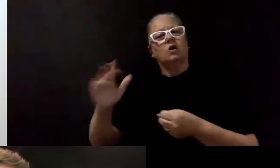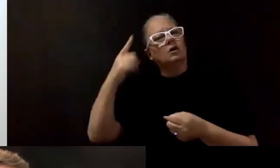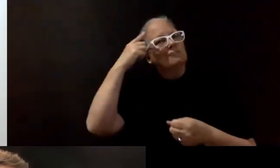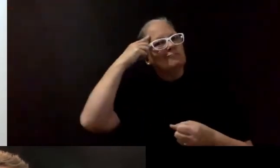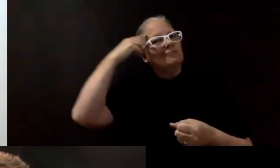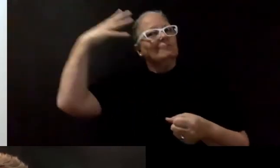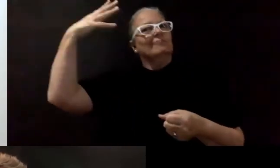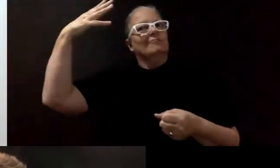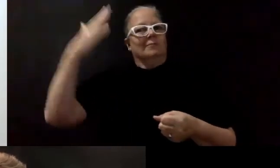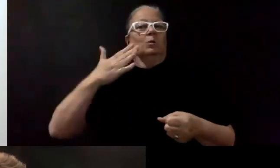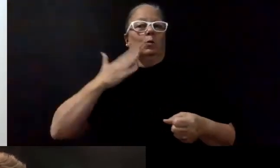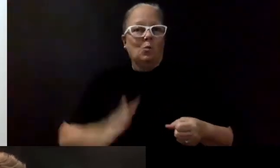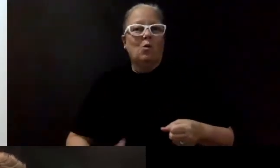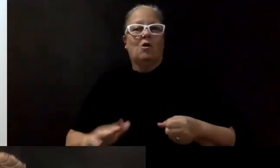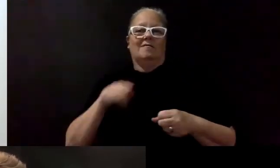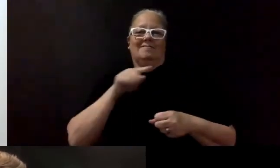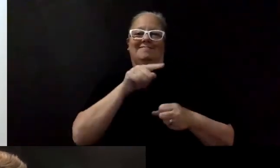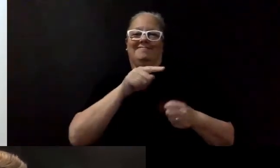event happening.